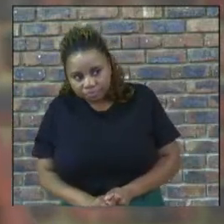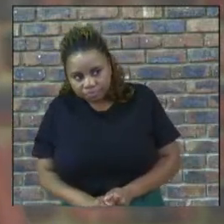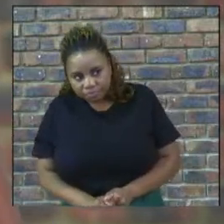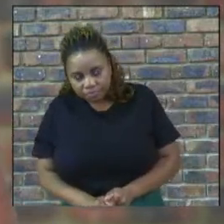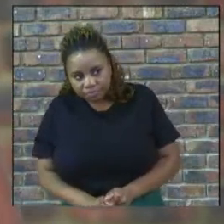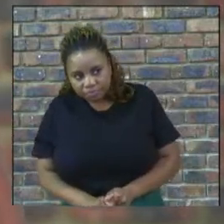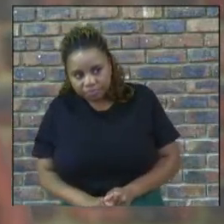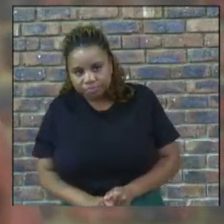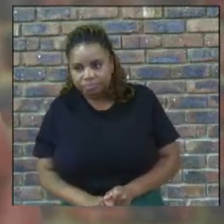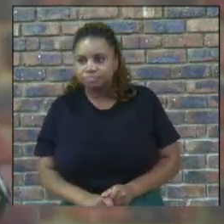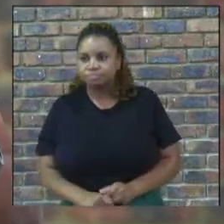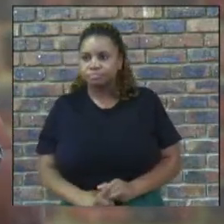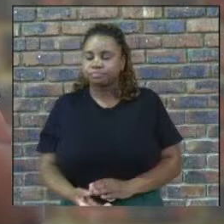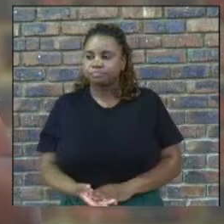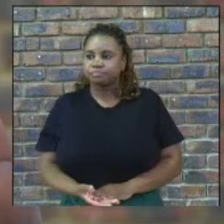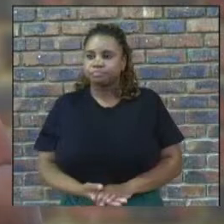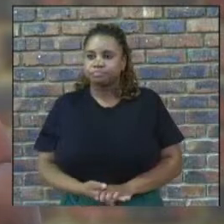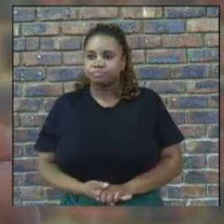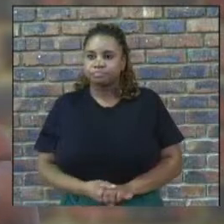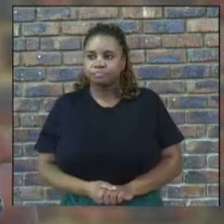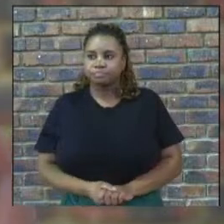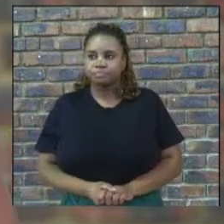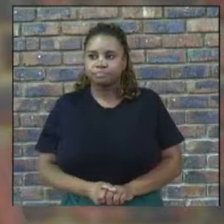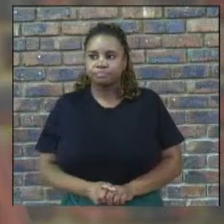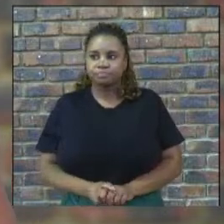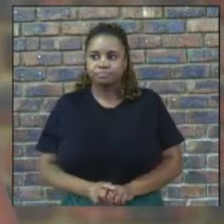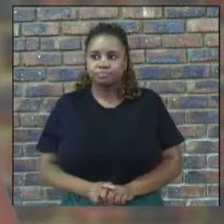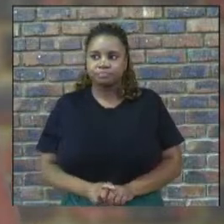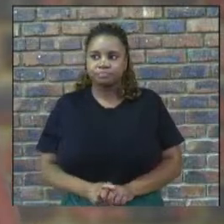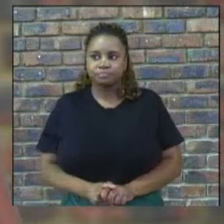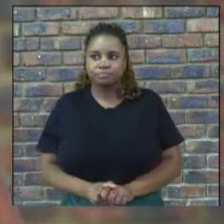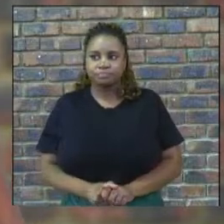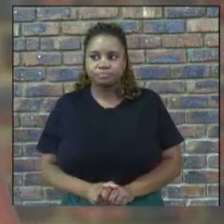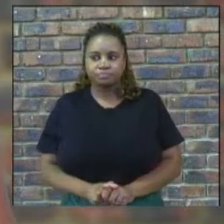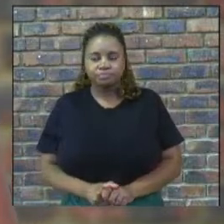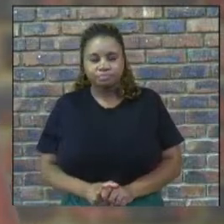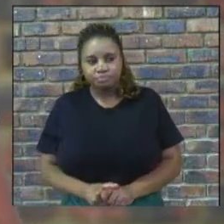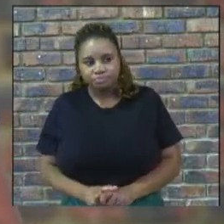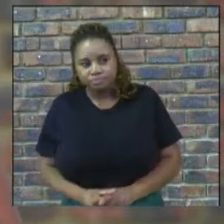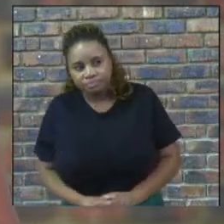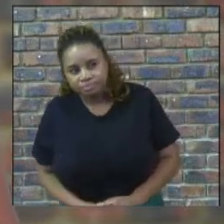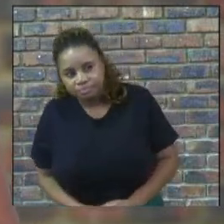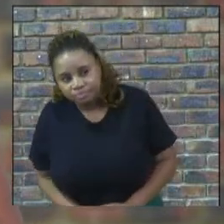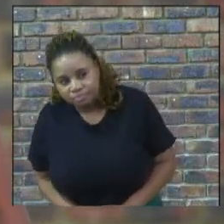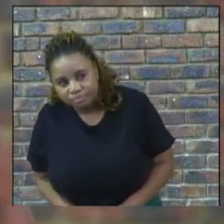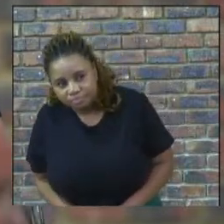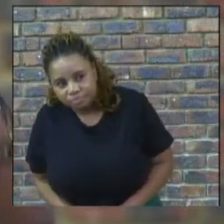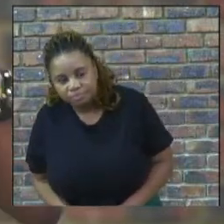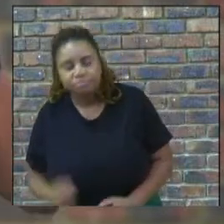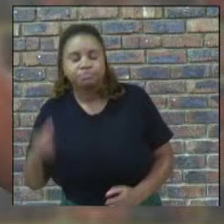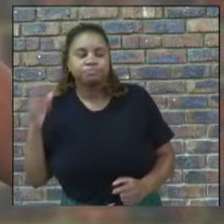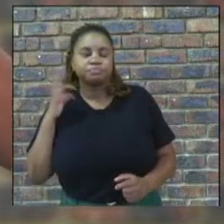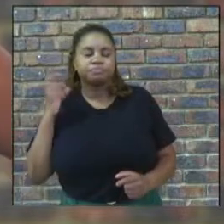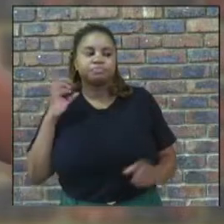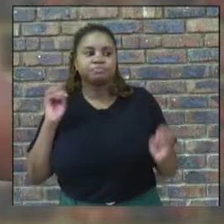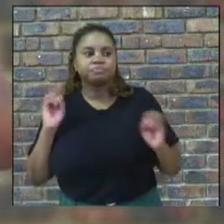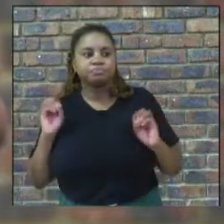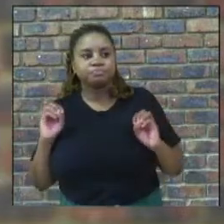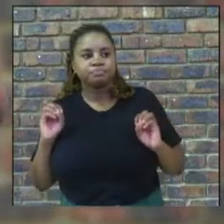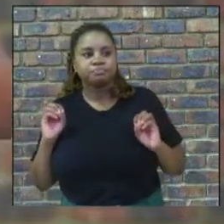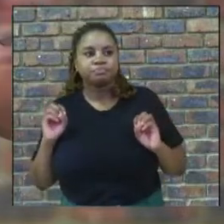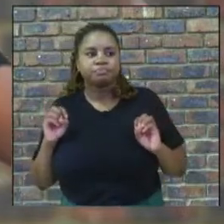petitions ha o nkwalletse ke na le matla o samona le premier ke kono subpoena le